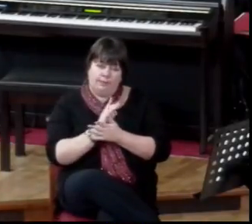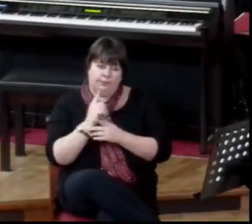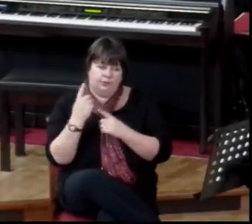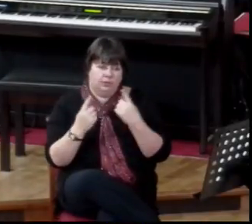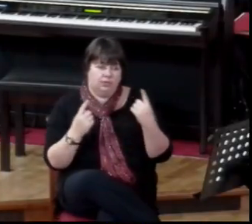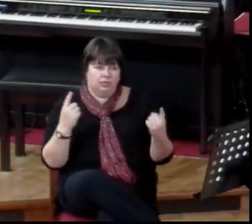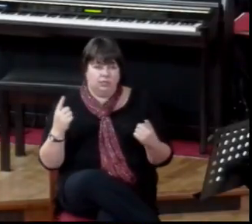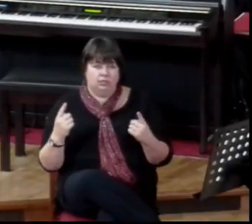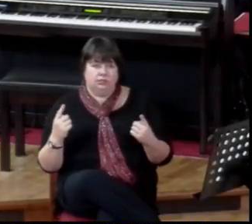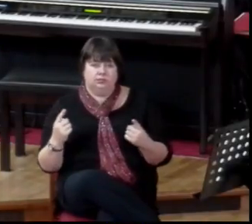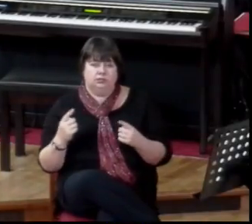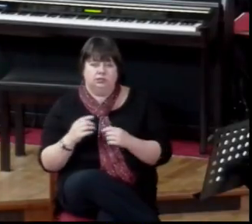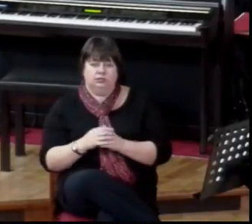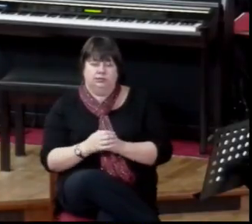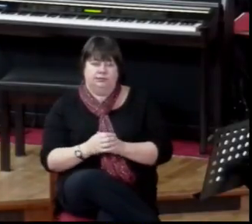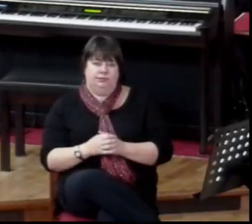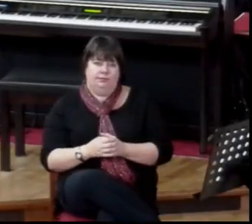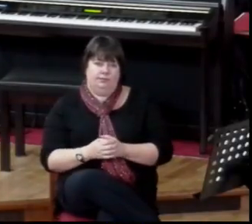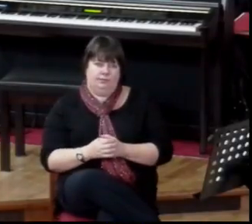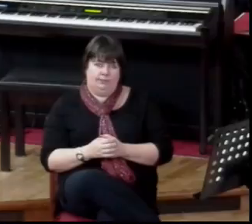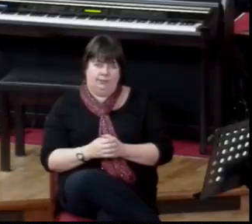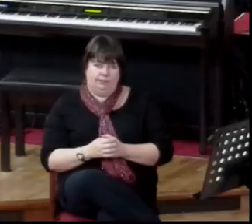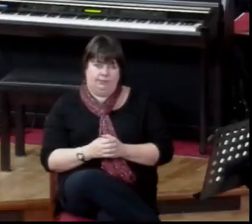the sacrifice of praise that we bring.